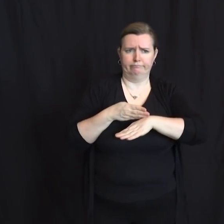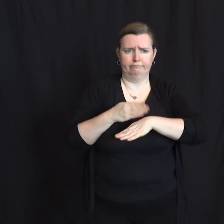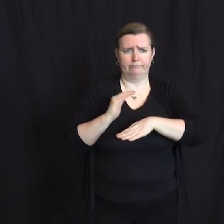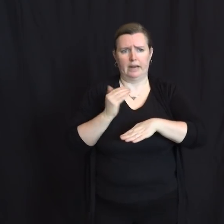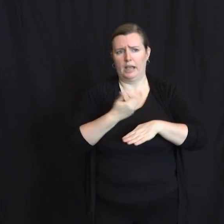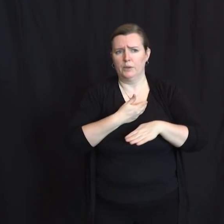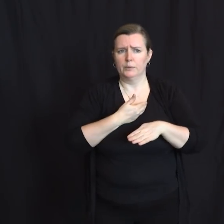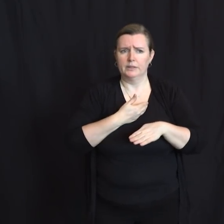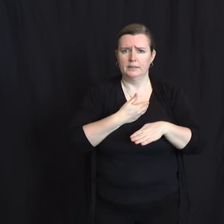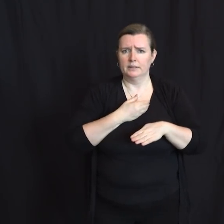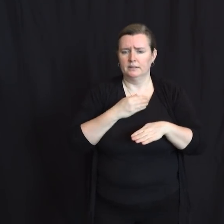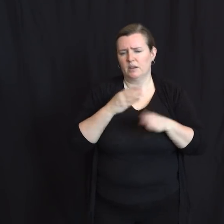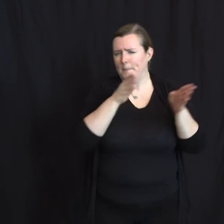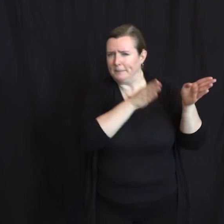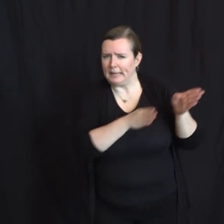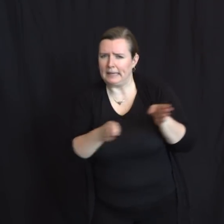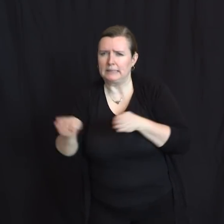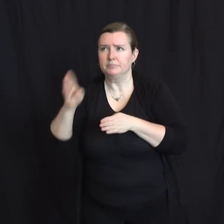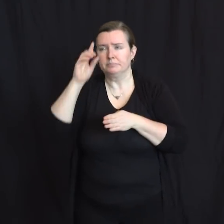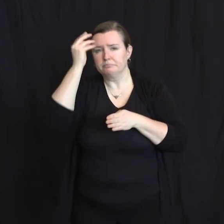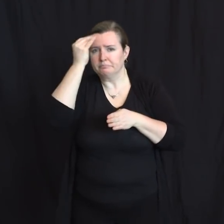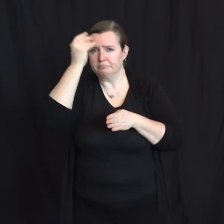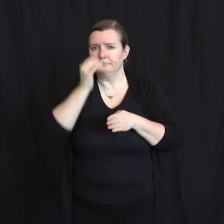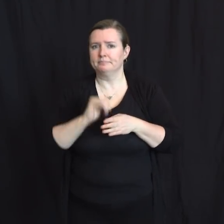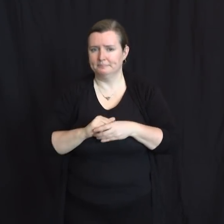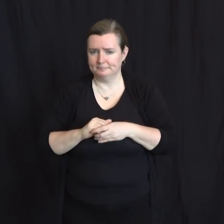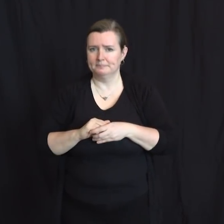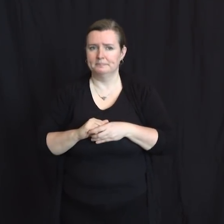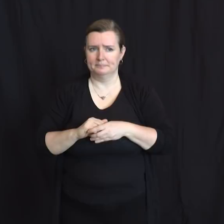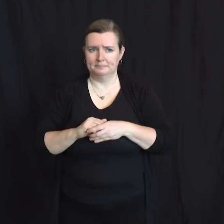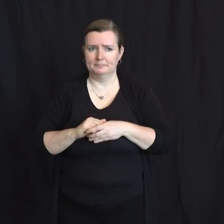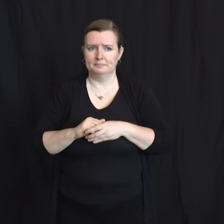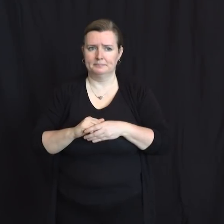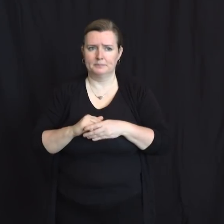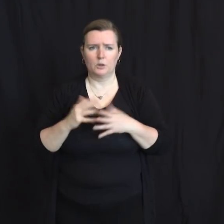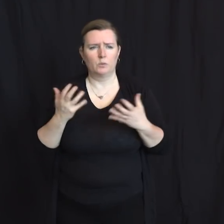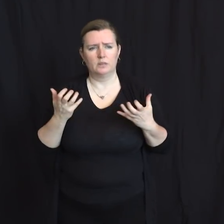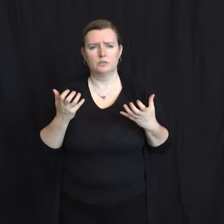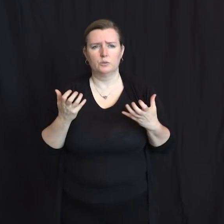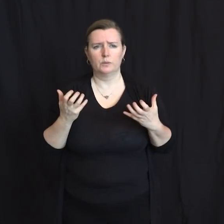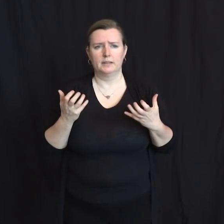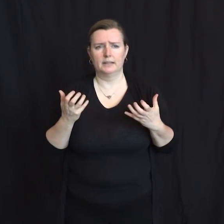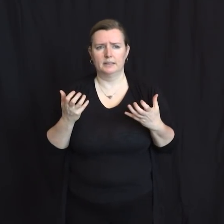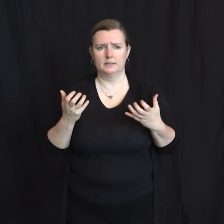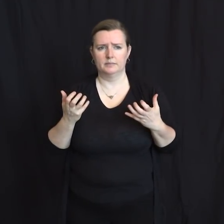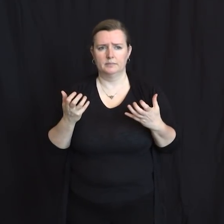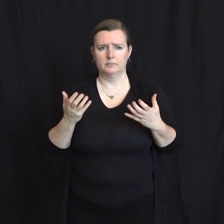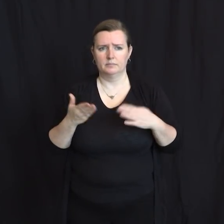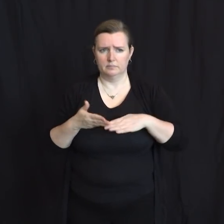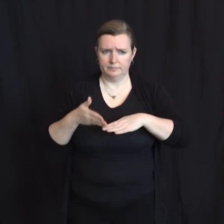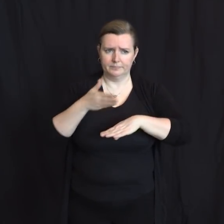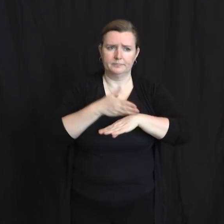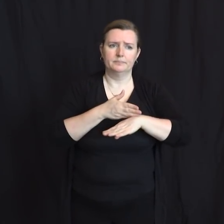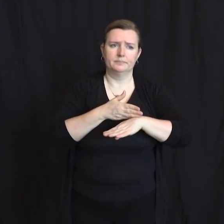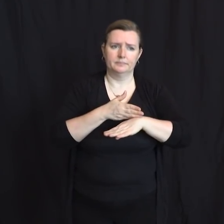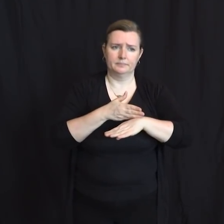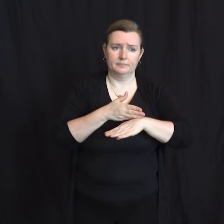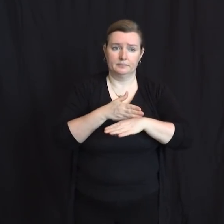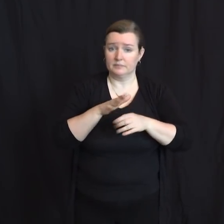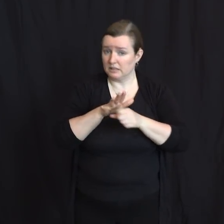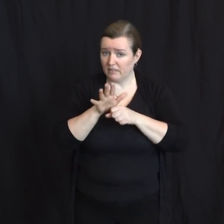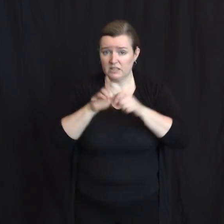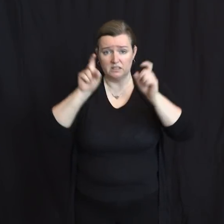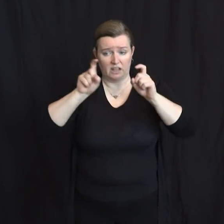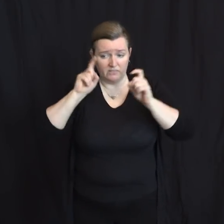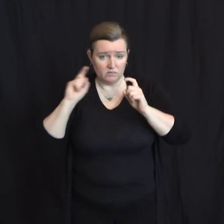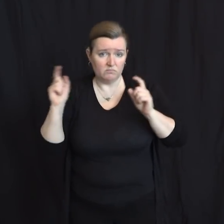we put forward, as we move forward to trying to still, improve the access to testing in